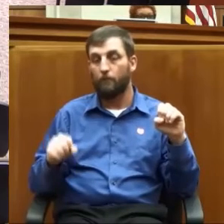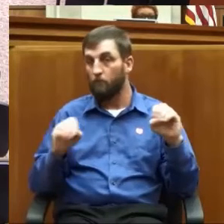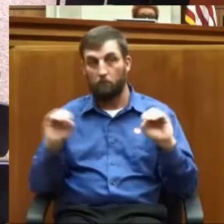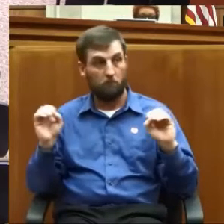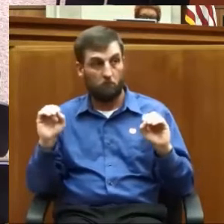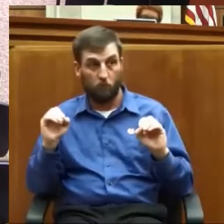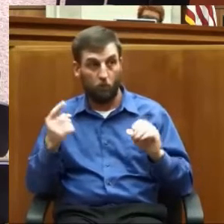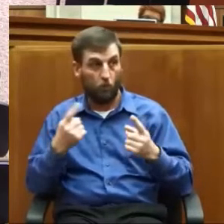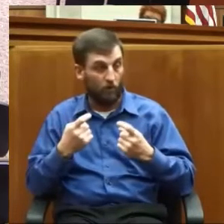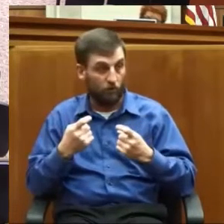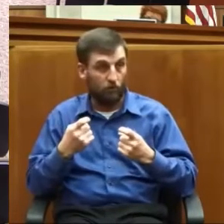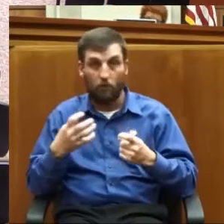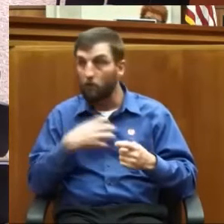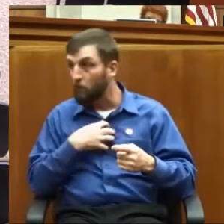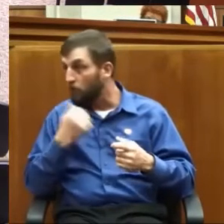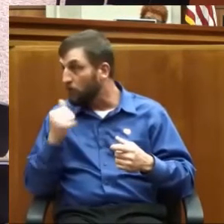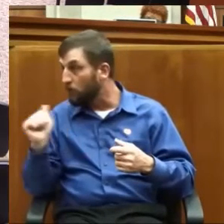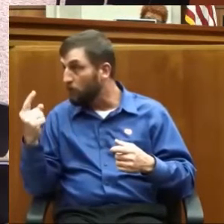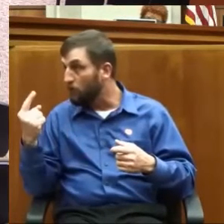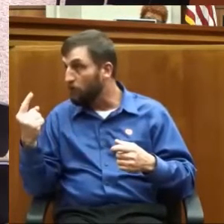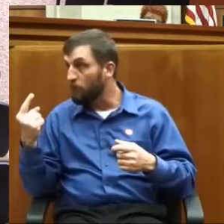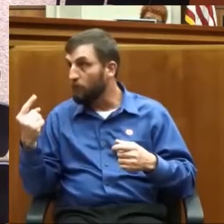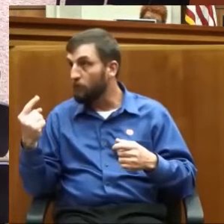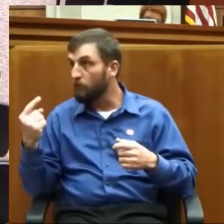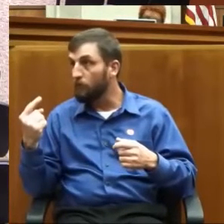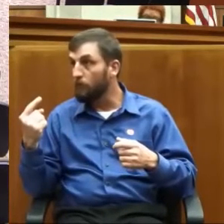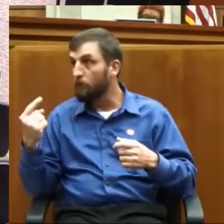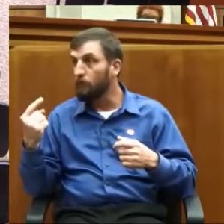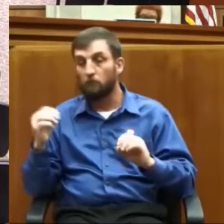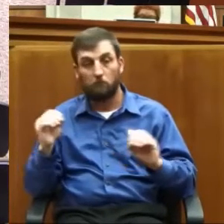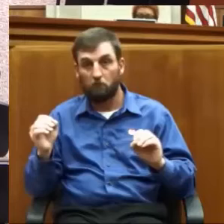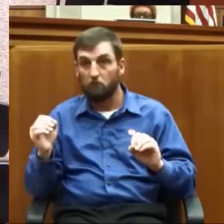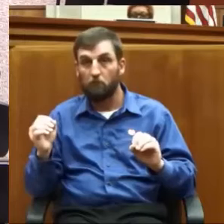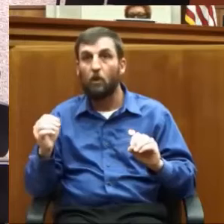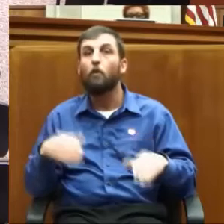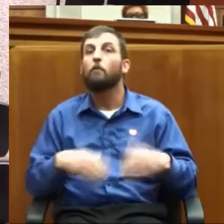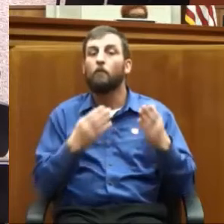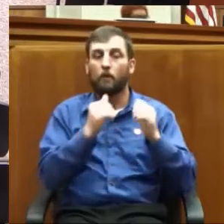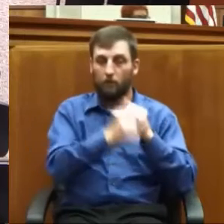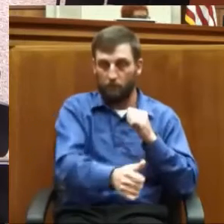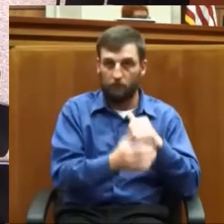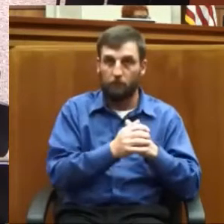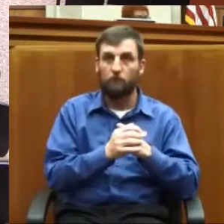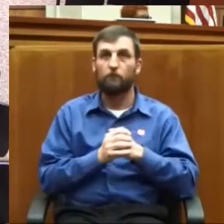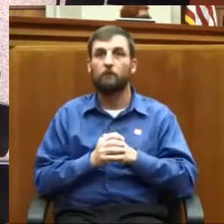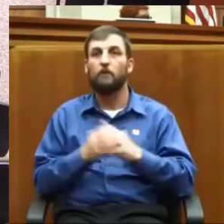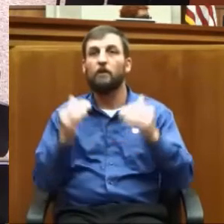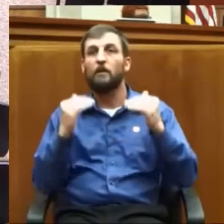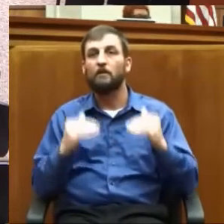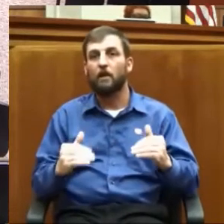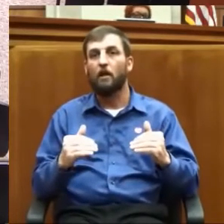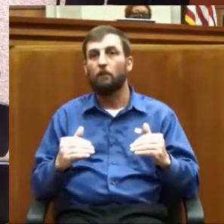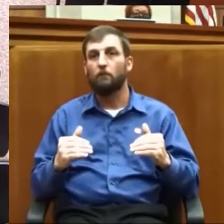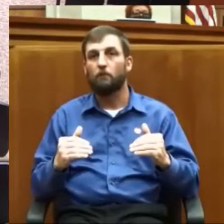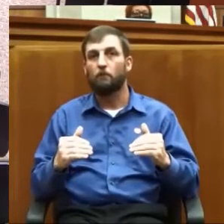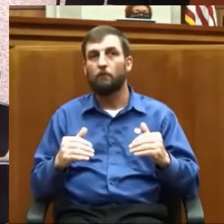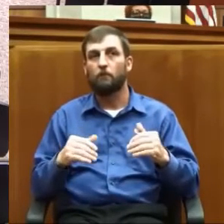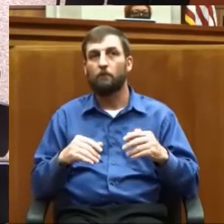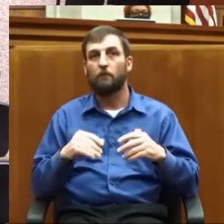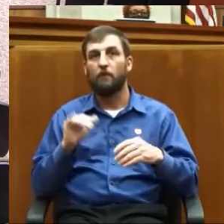If there are no questions, is there any objection to the motion? With no objection, the motion will carry. What's our next item?